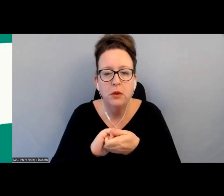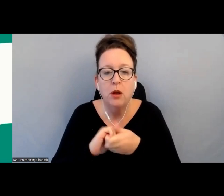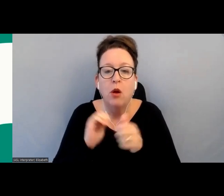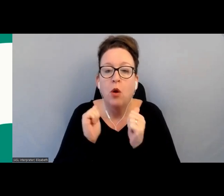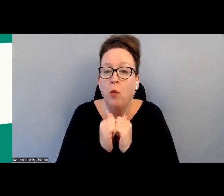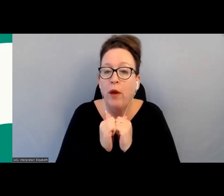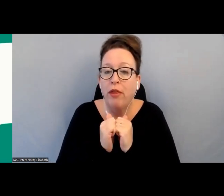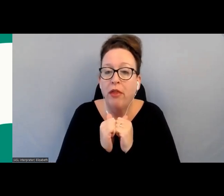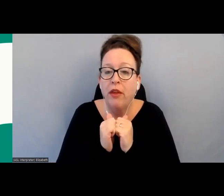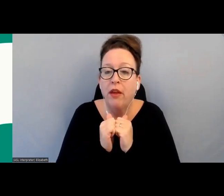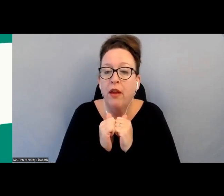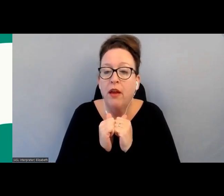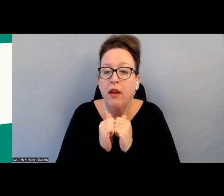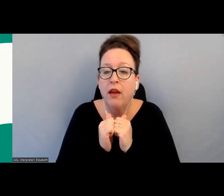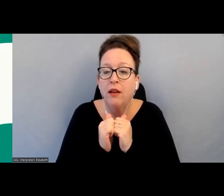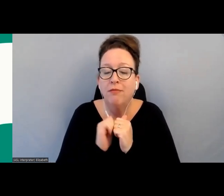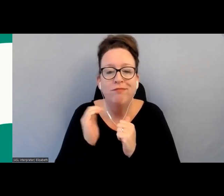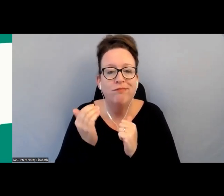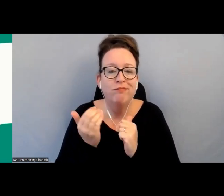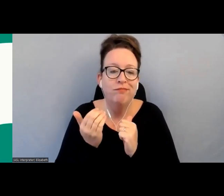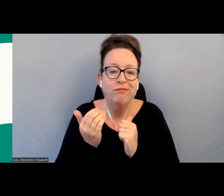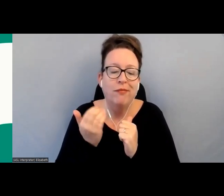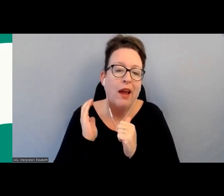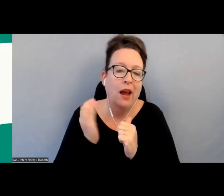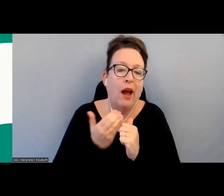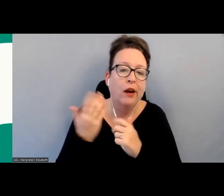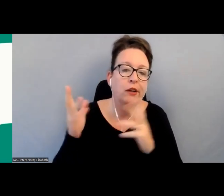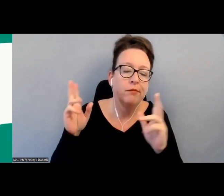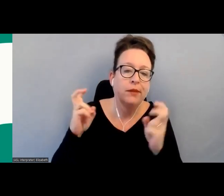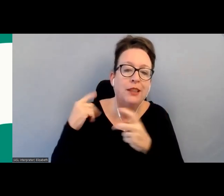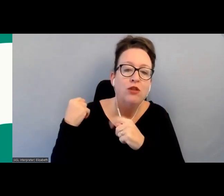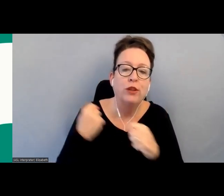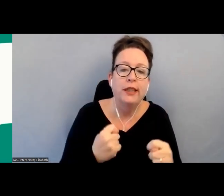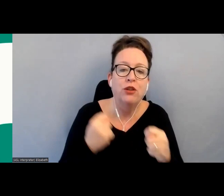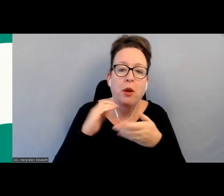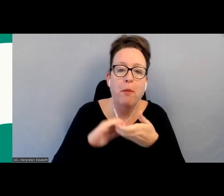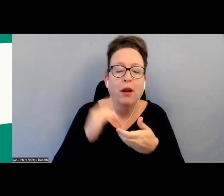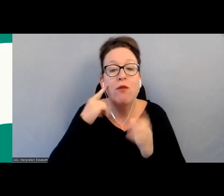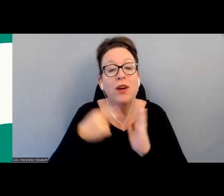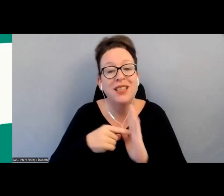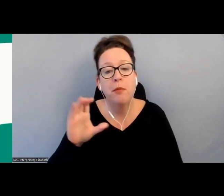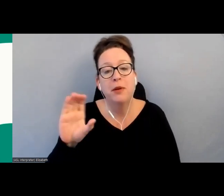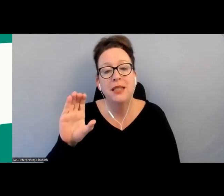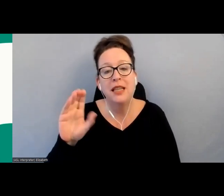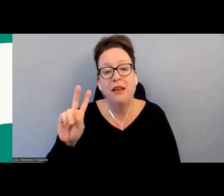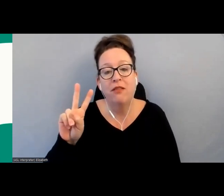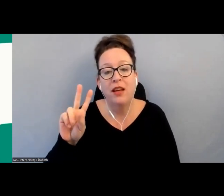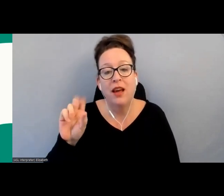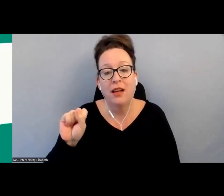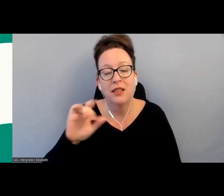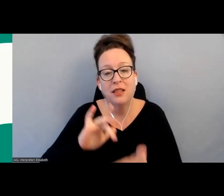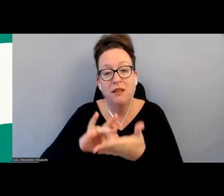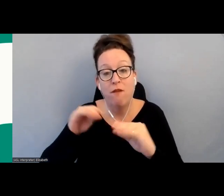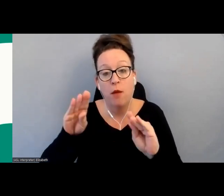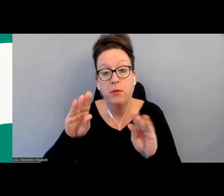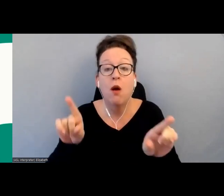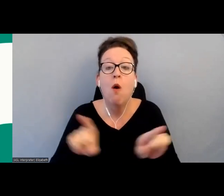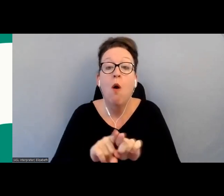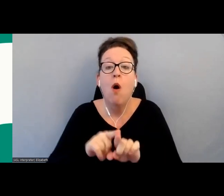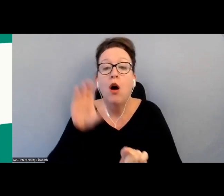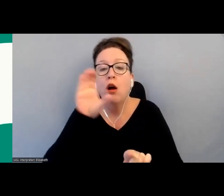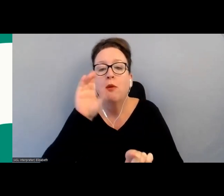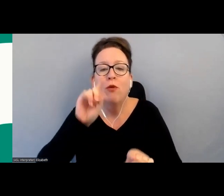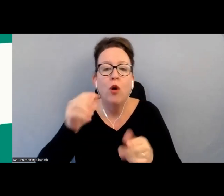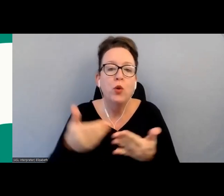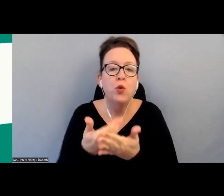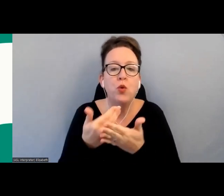with, you know, our traditional partners. I'm just thinking like CVS is jumping to mind, as well as new partners. Eversource